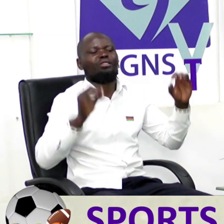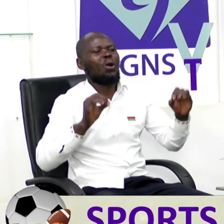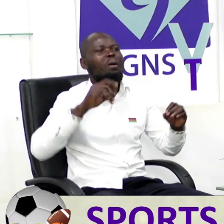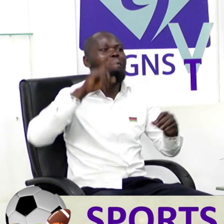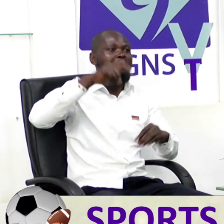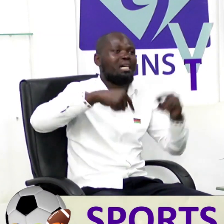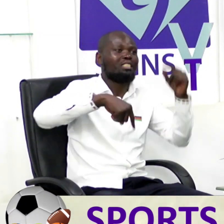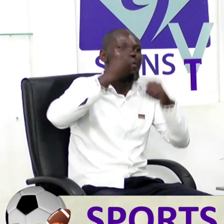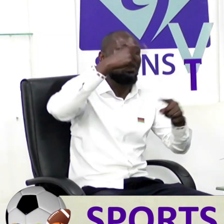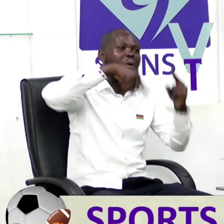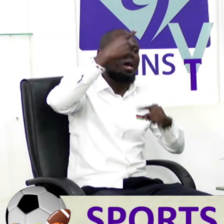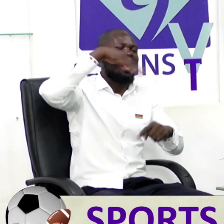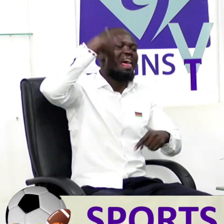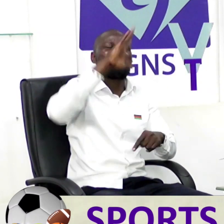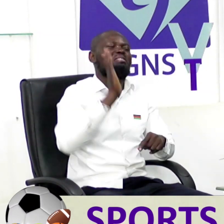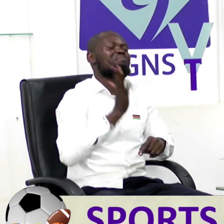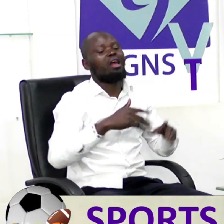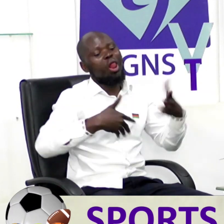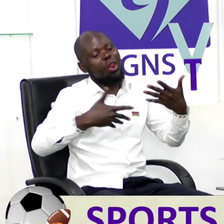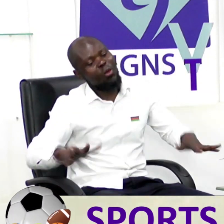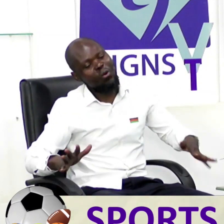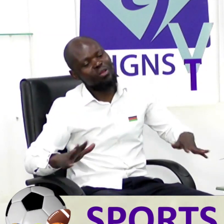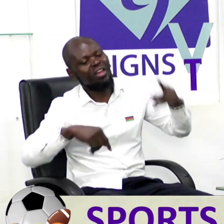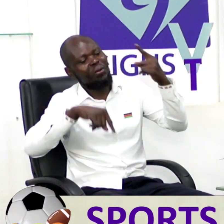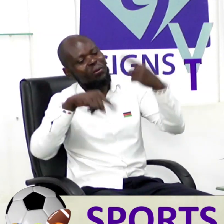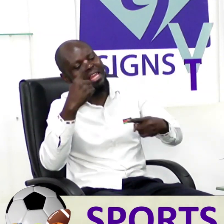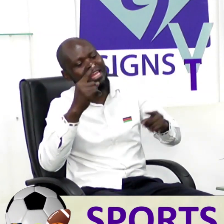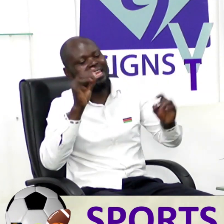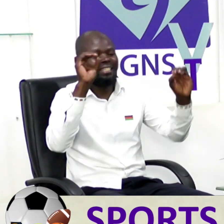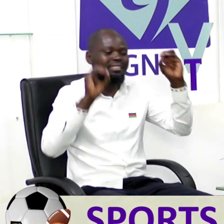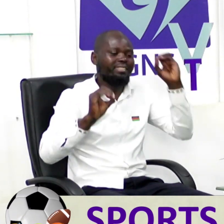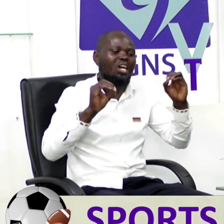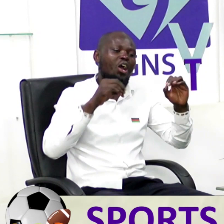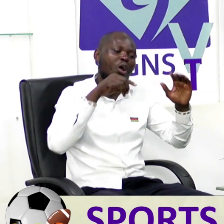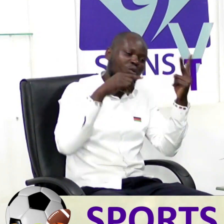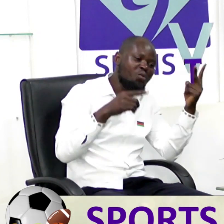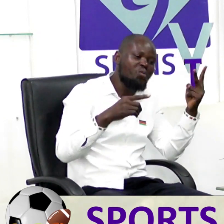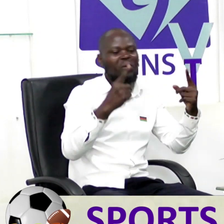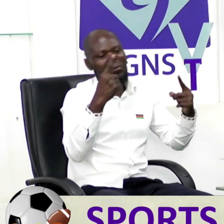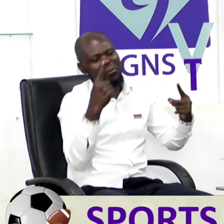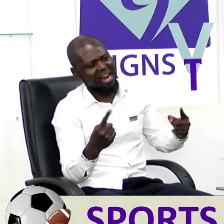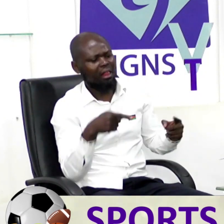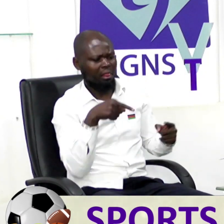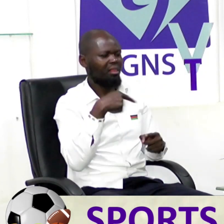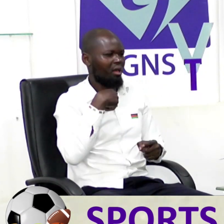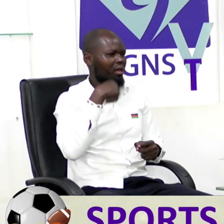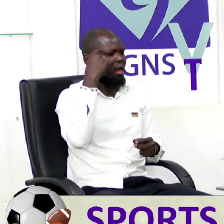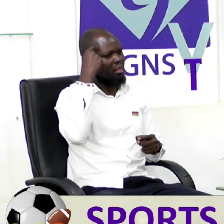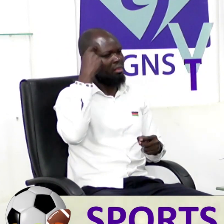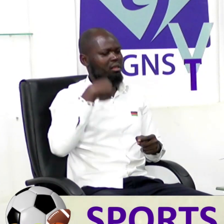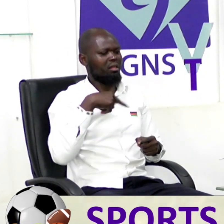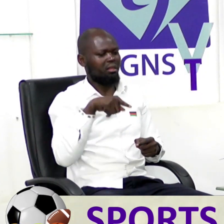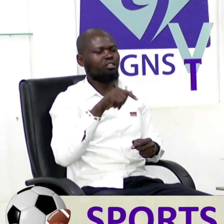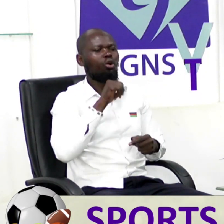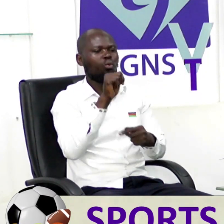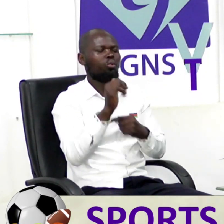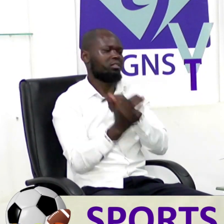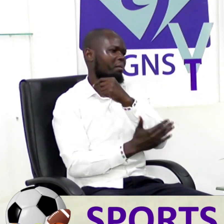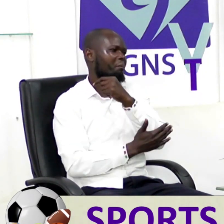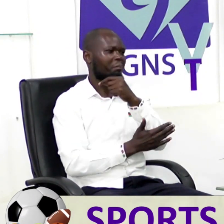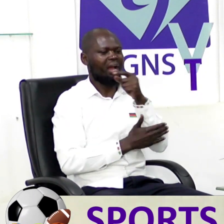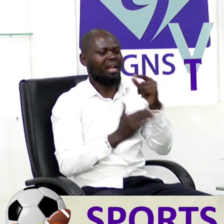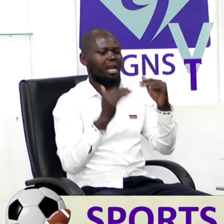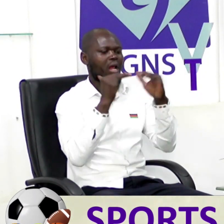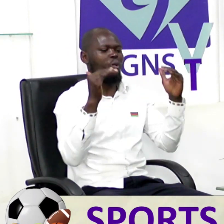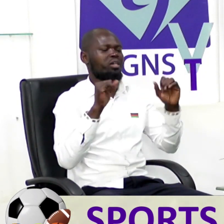But I believe from this nil-nil, I hope the next match they play, it will be a win for